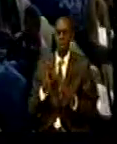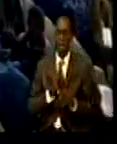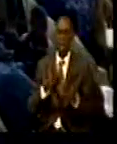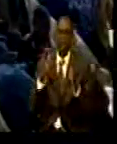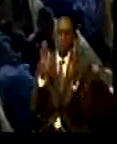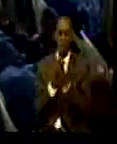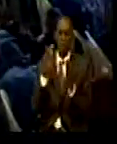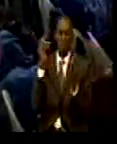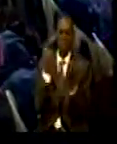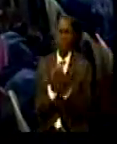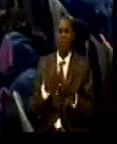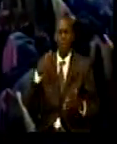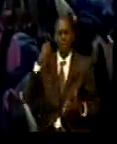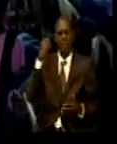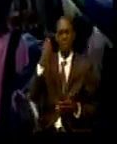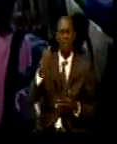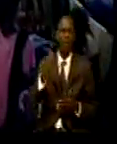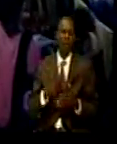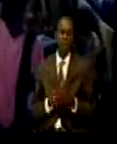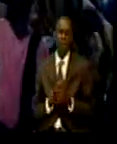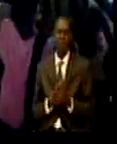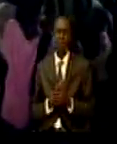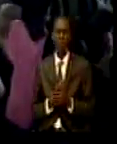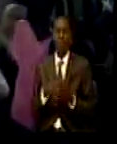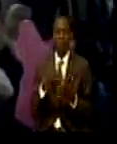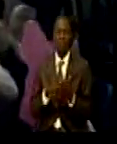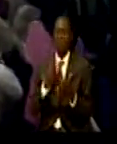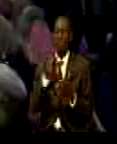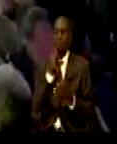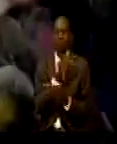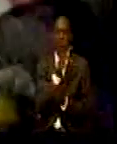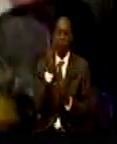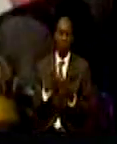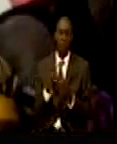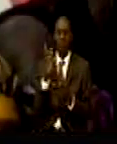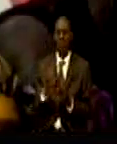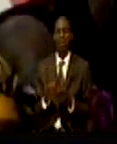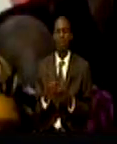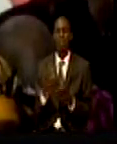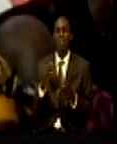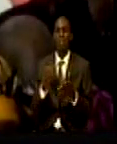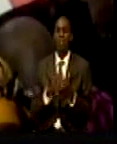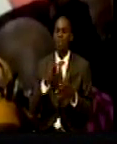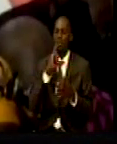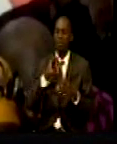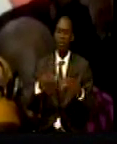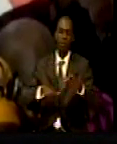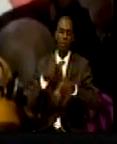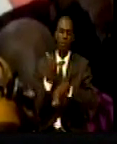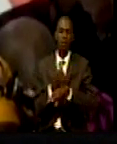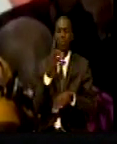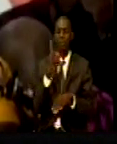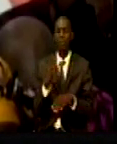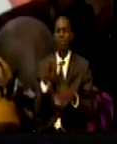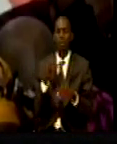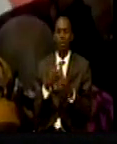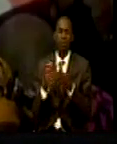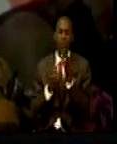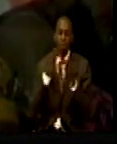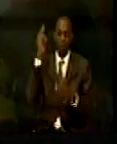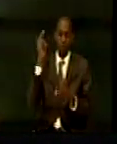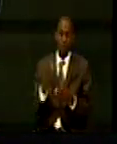pray. It is done. I said it is done. Say,